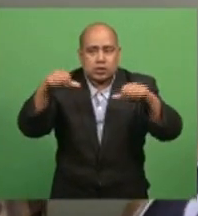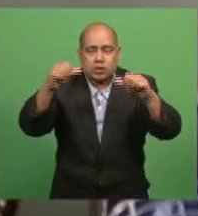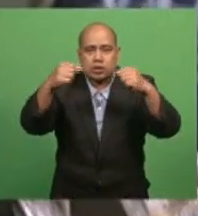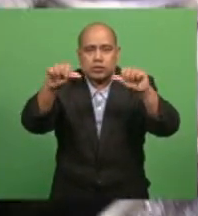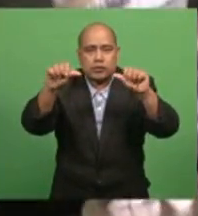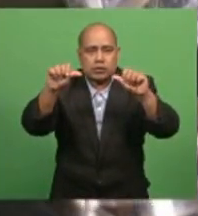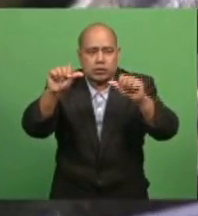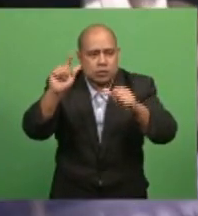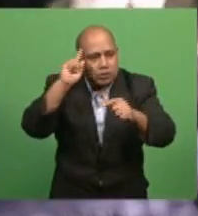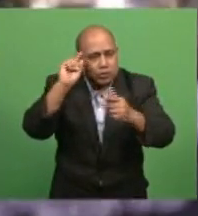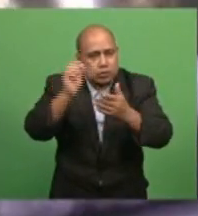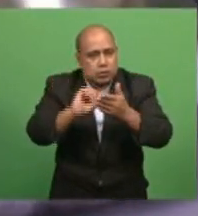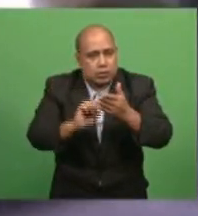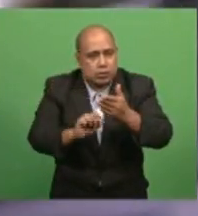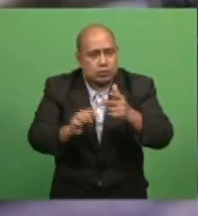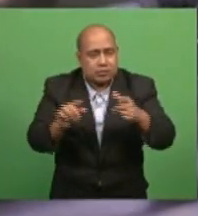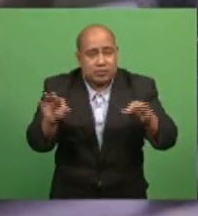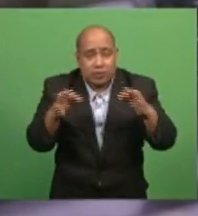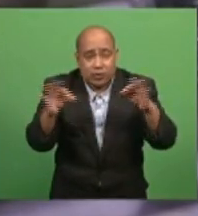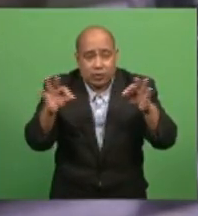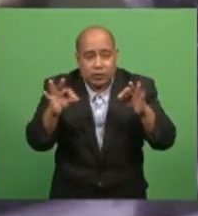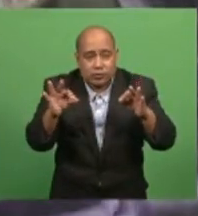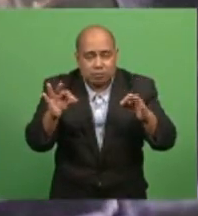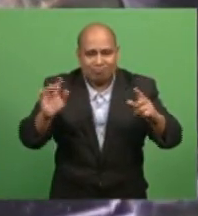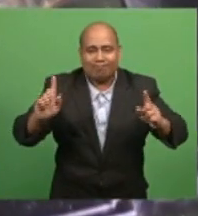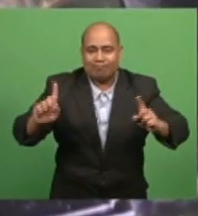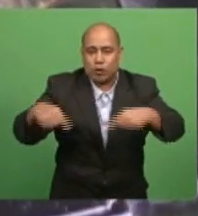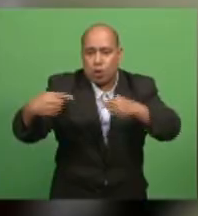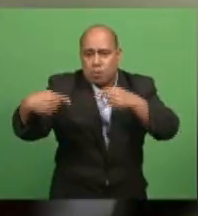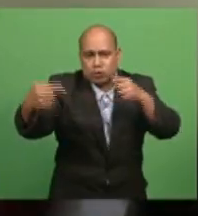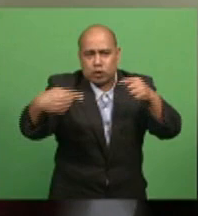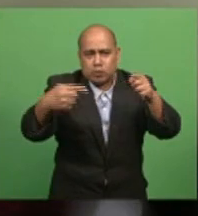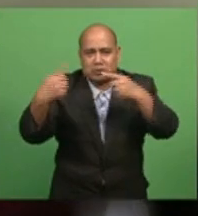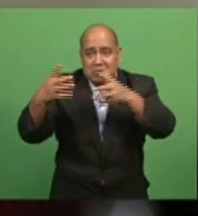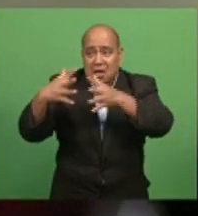is the USA songwriting competition.